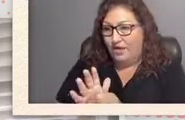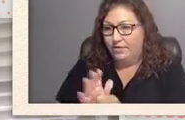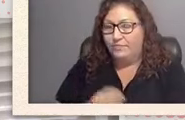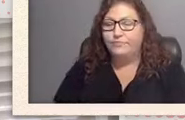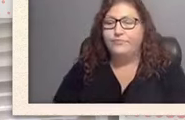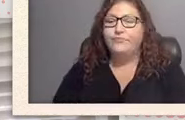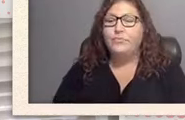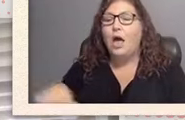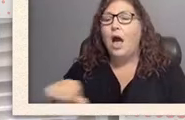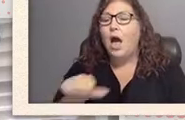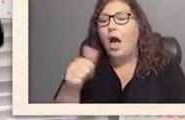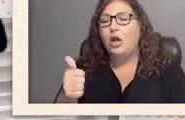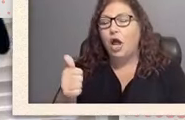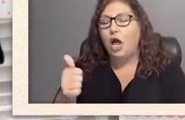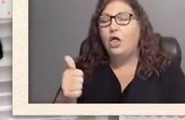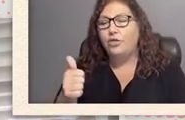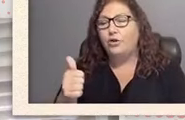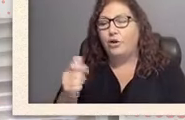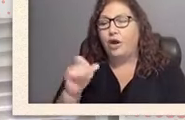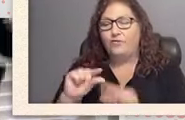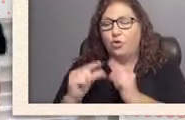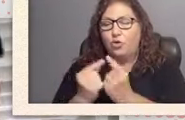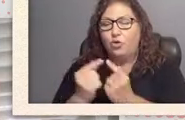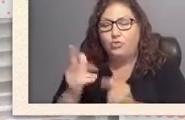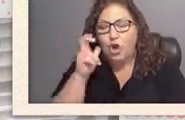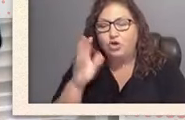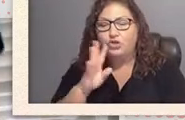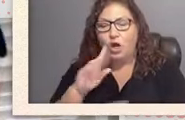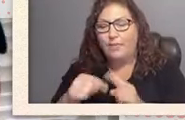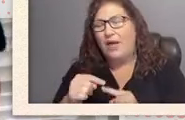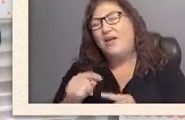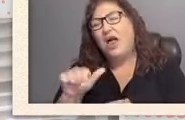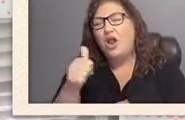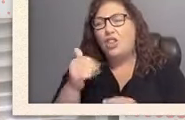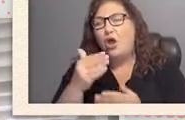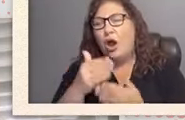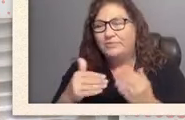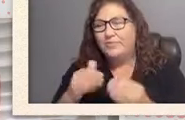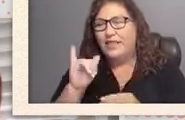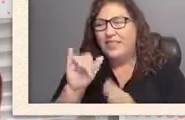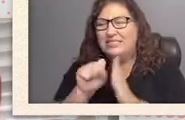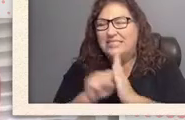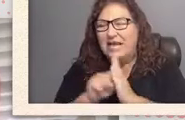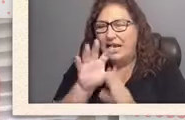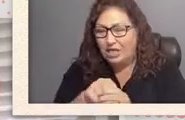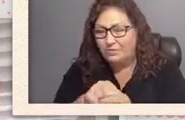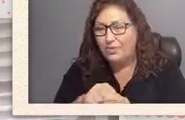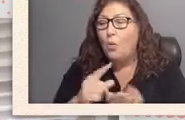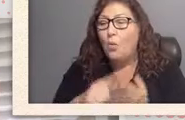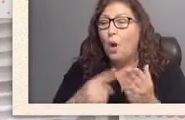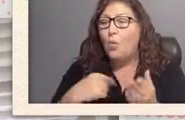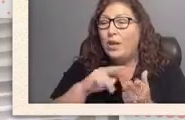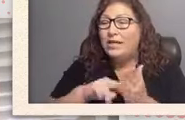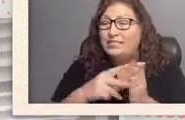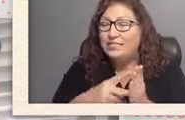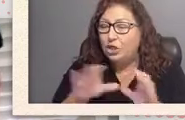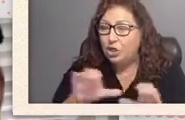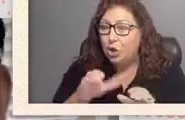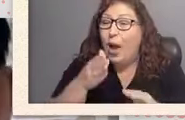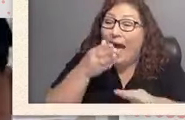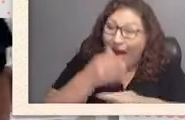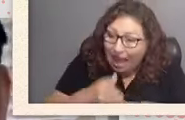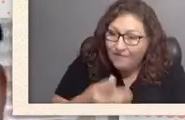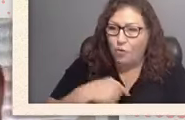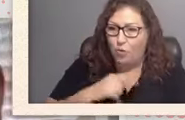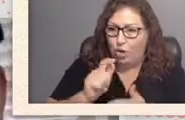Another of the groups you heard talked about, well, another aspect of state engagement is what we're intending to do after we've written to the